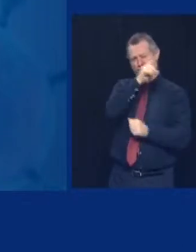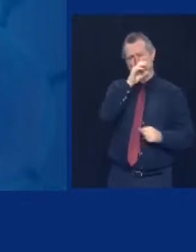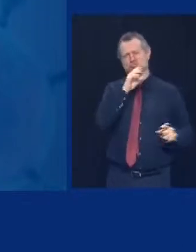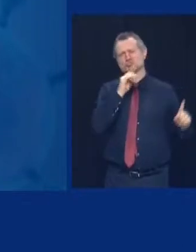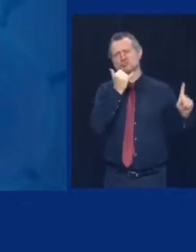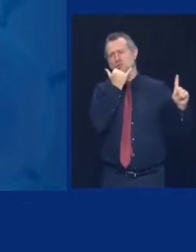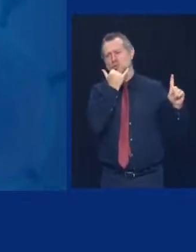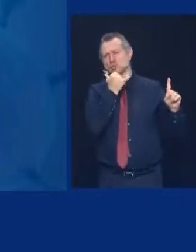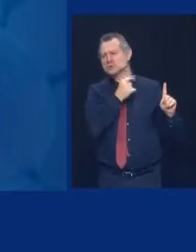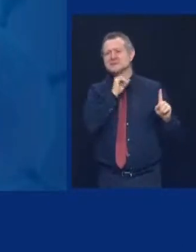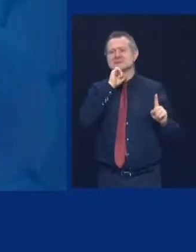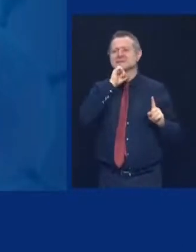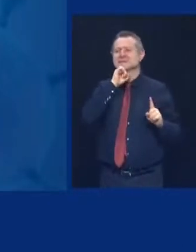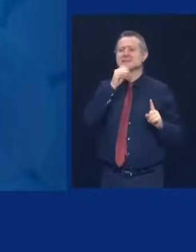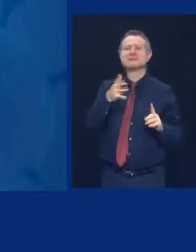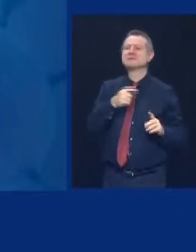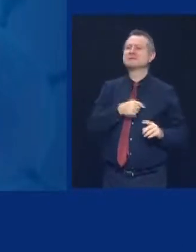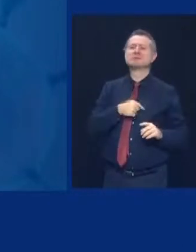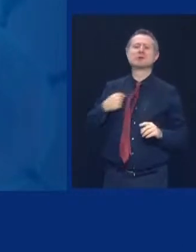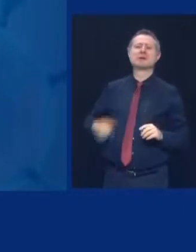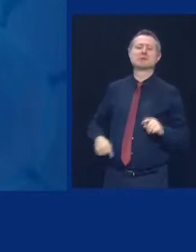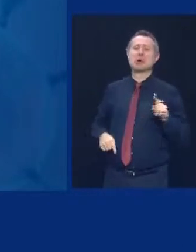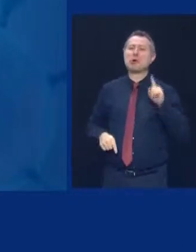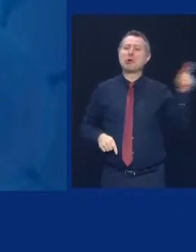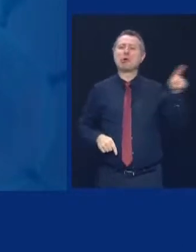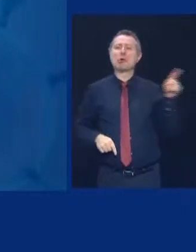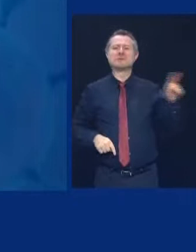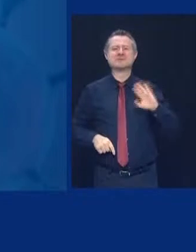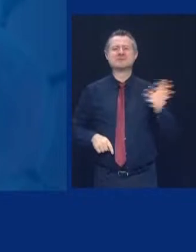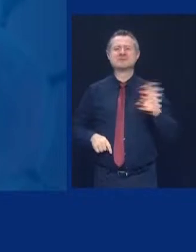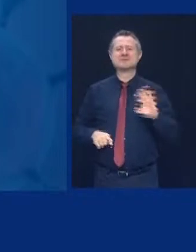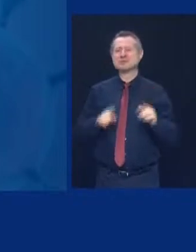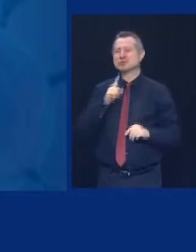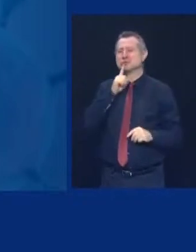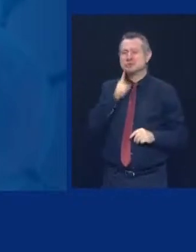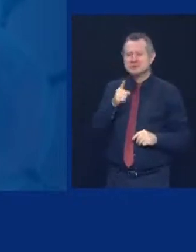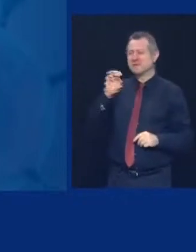virus. It was the European virus.